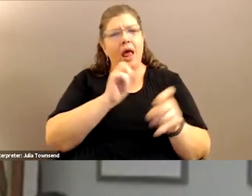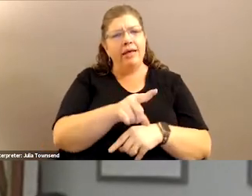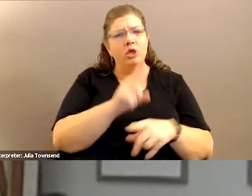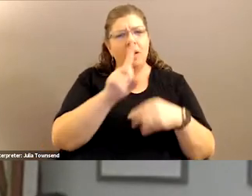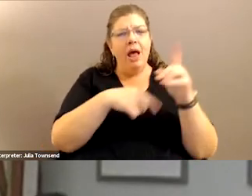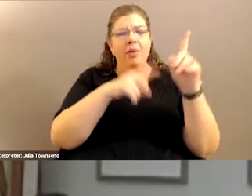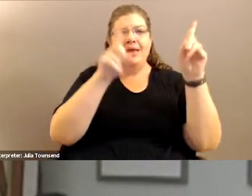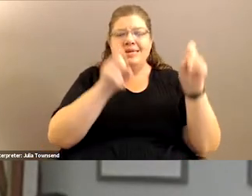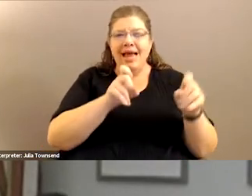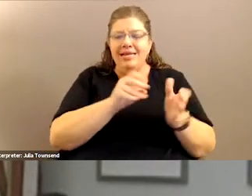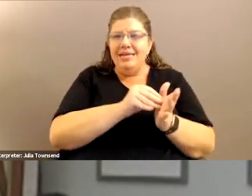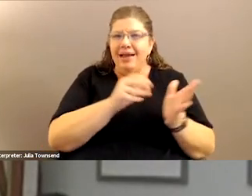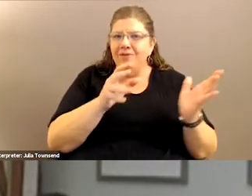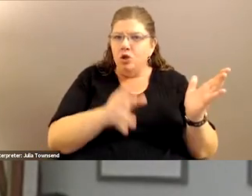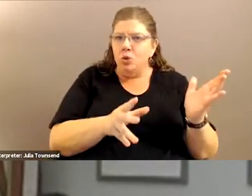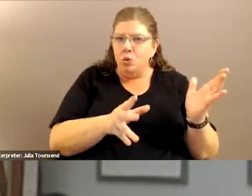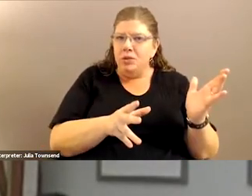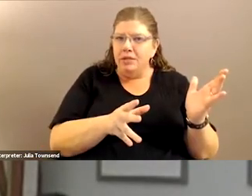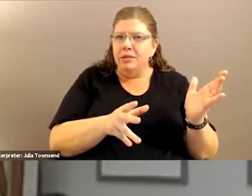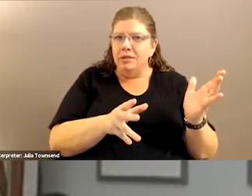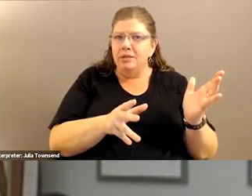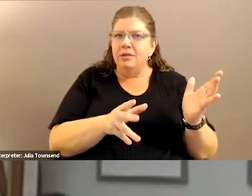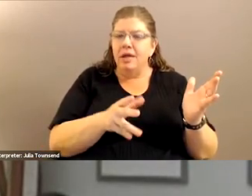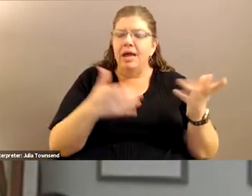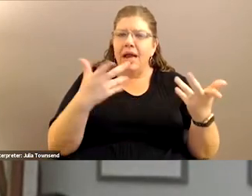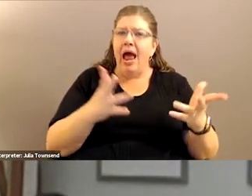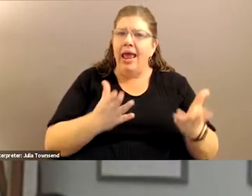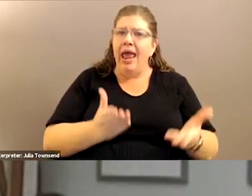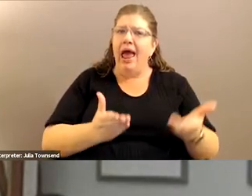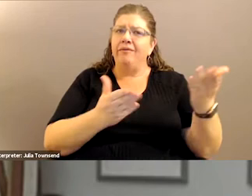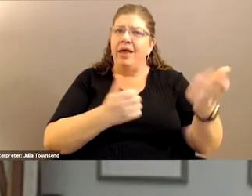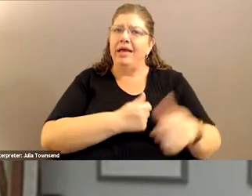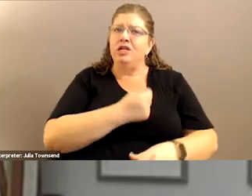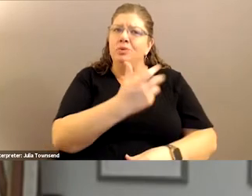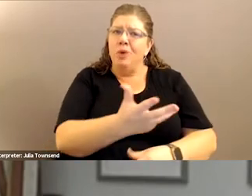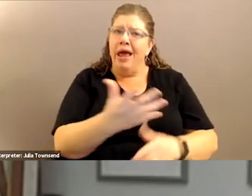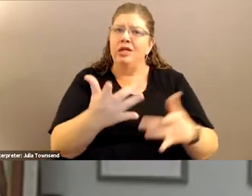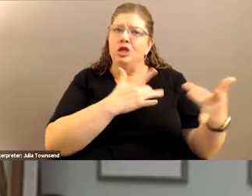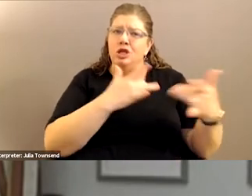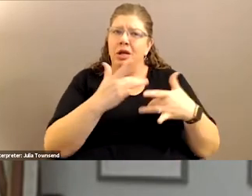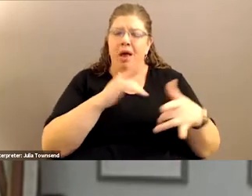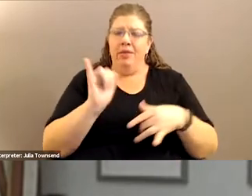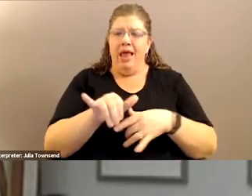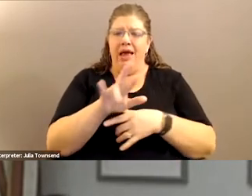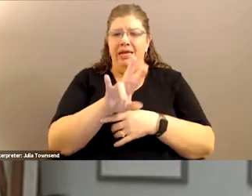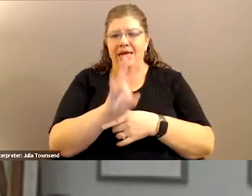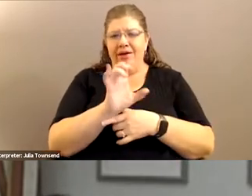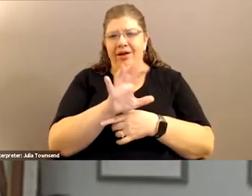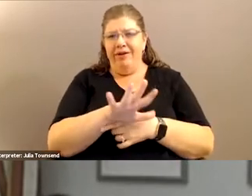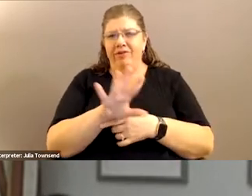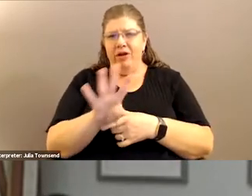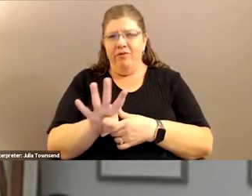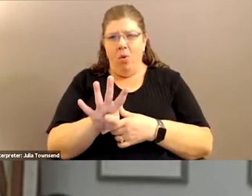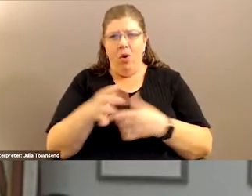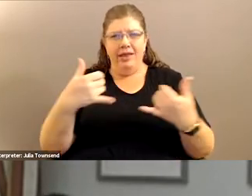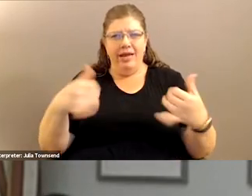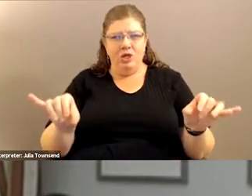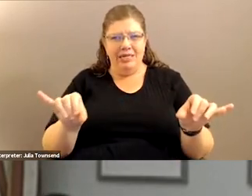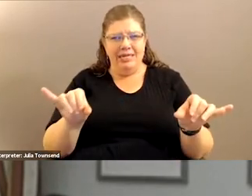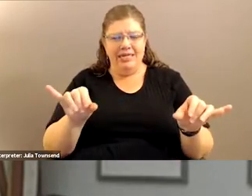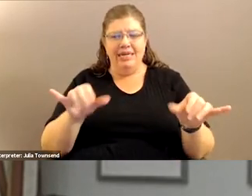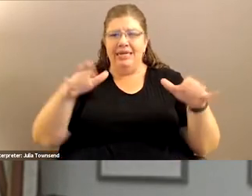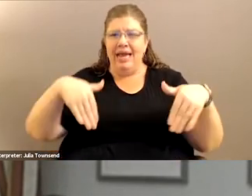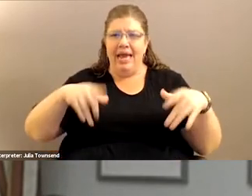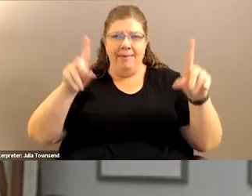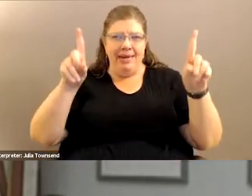of students and the and i have raised concerns about the 754 that are still not being